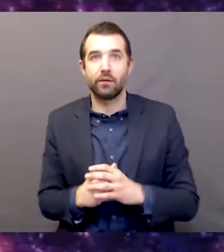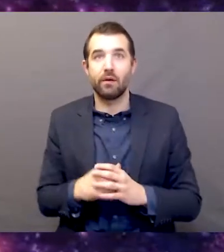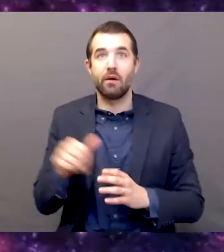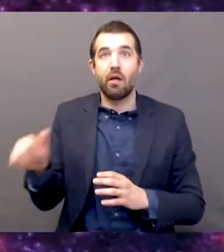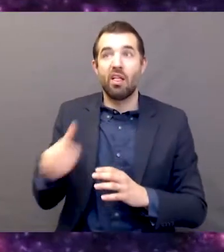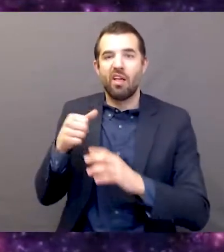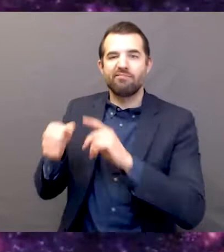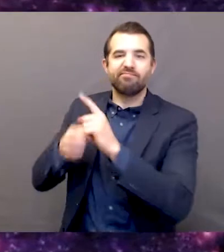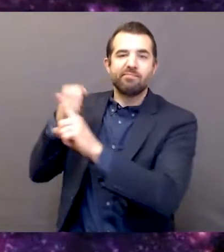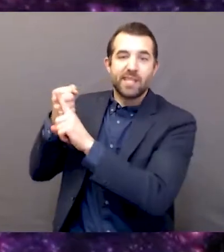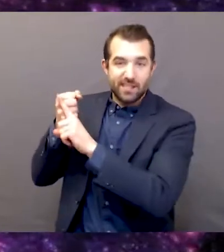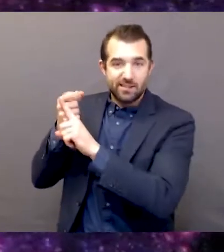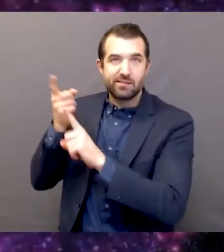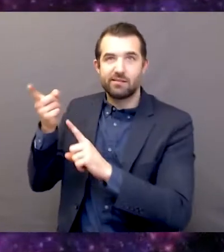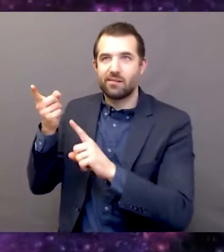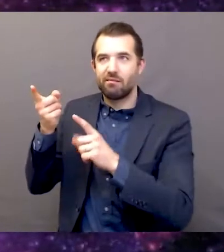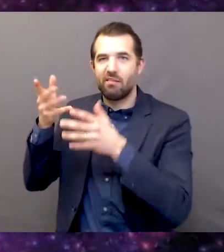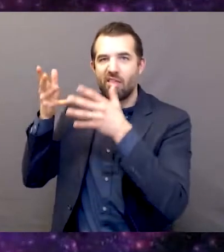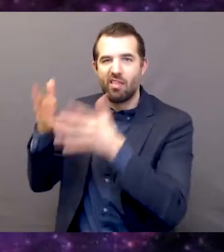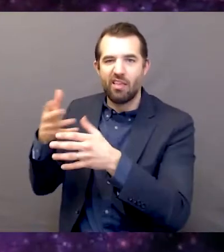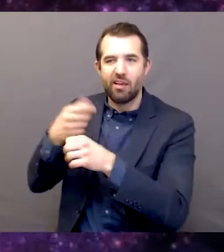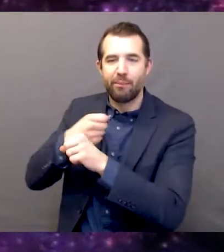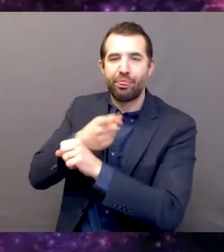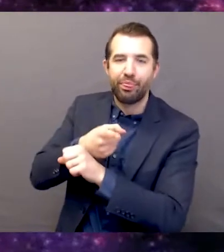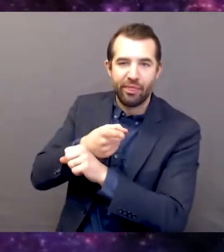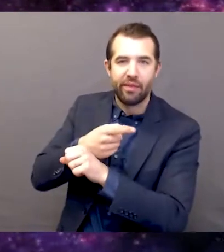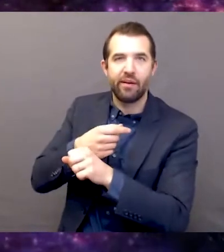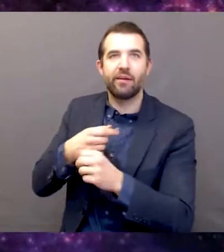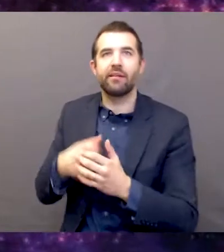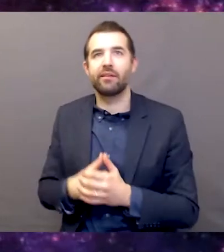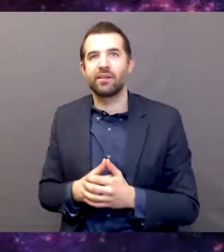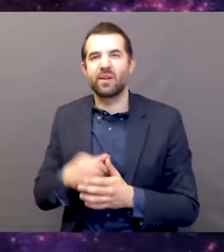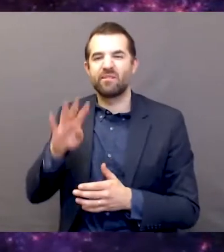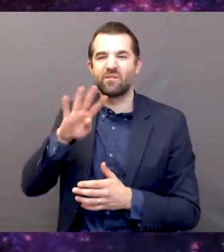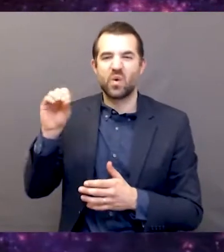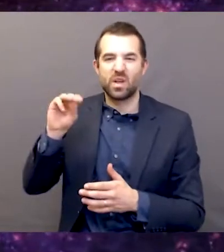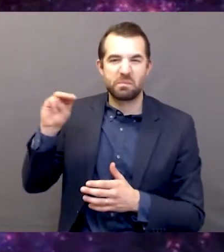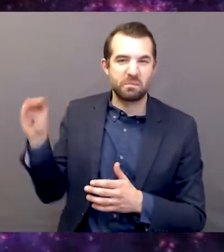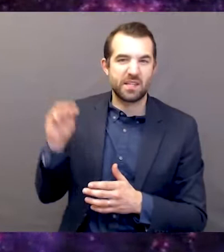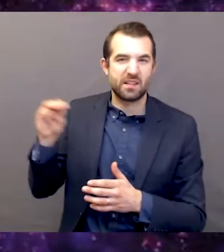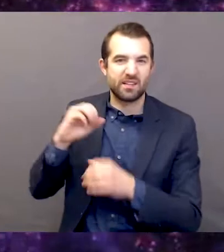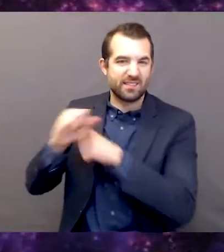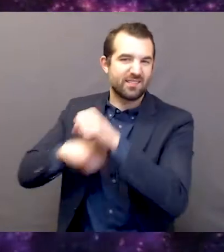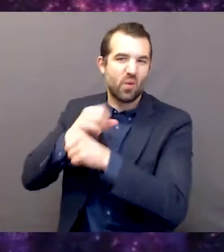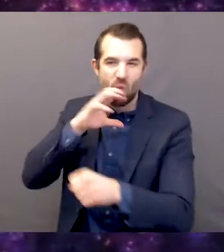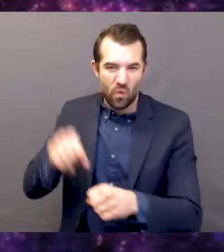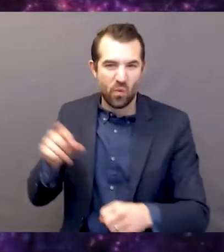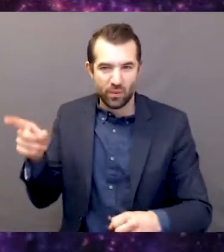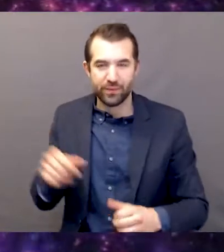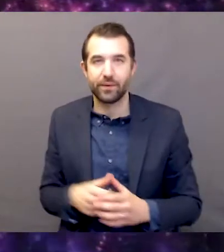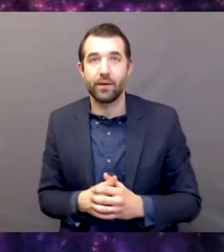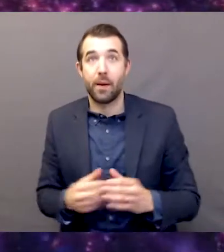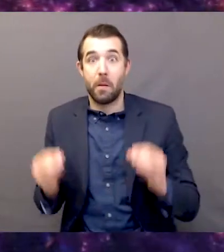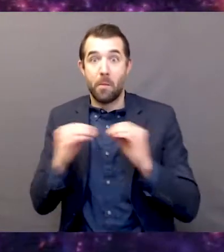arm now. So these were the two bubbles that were a little bit older, about 40 million years. And a little